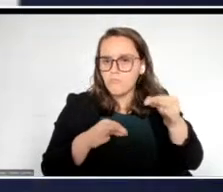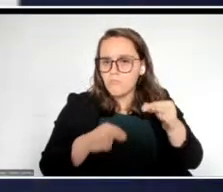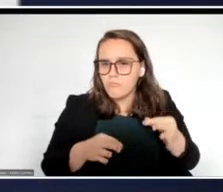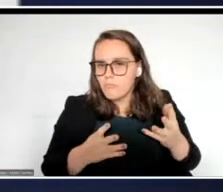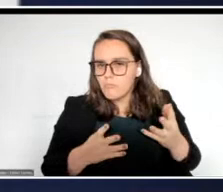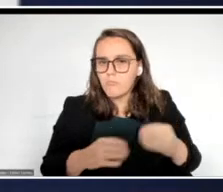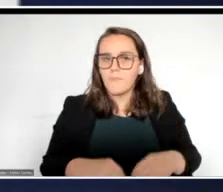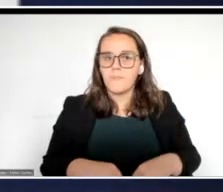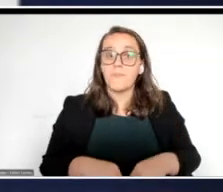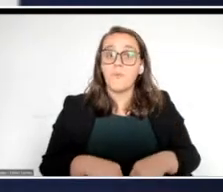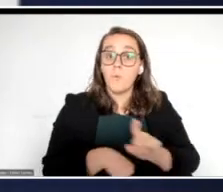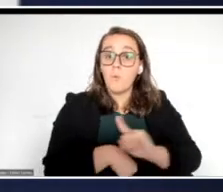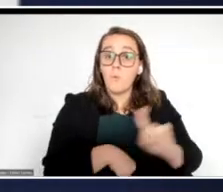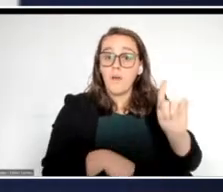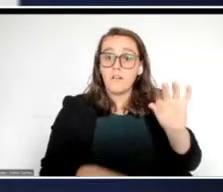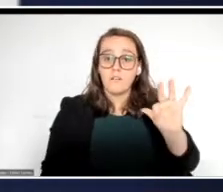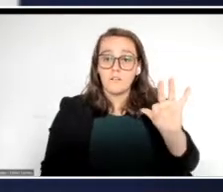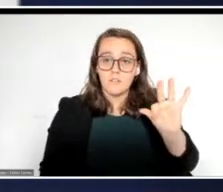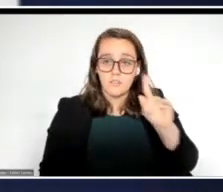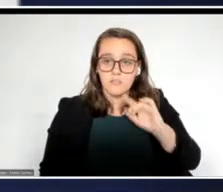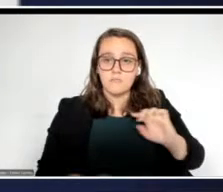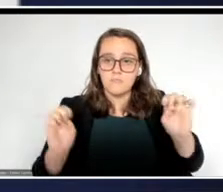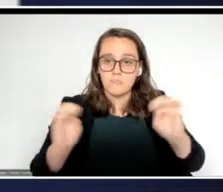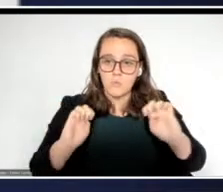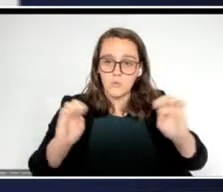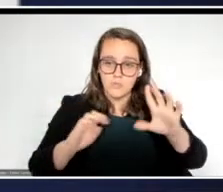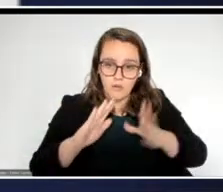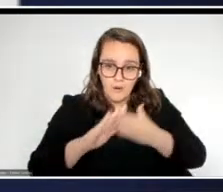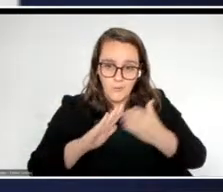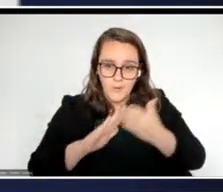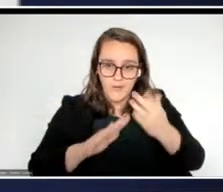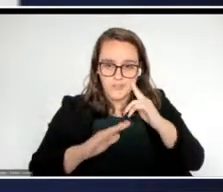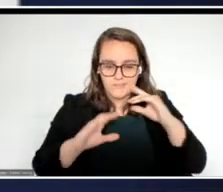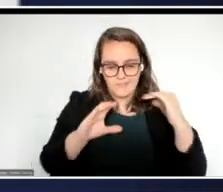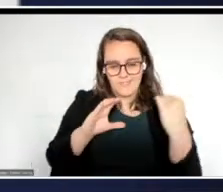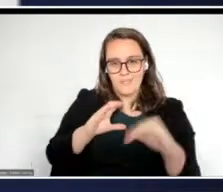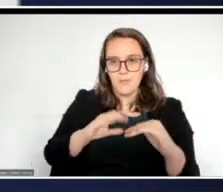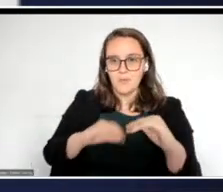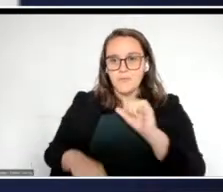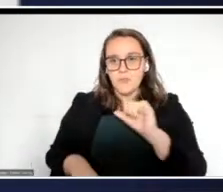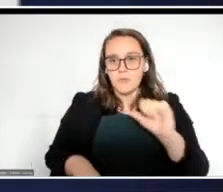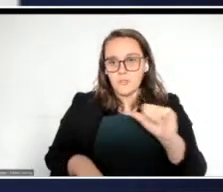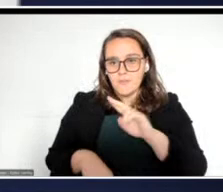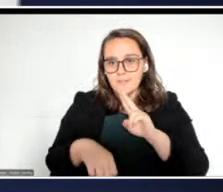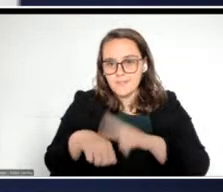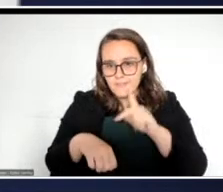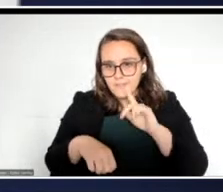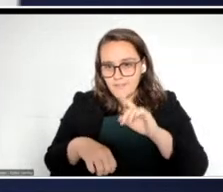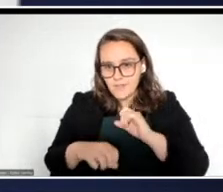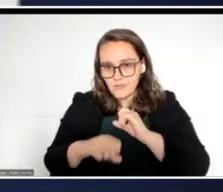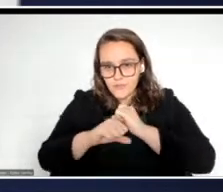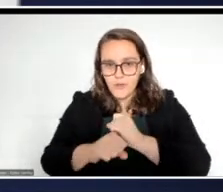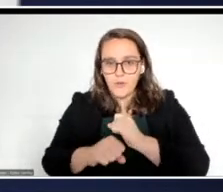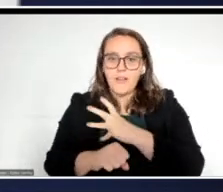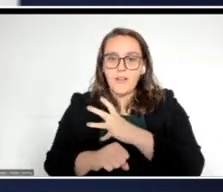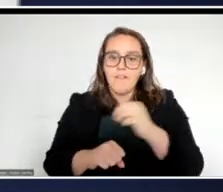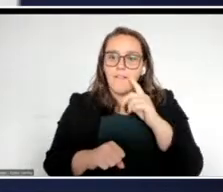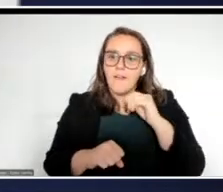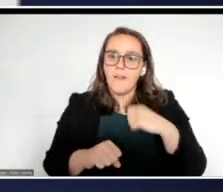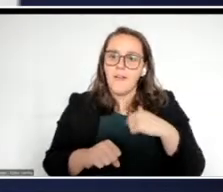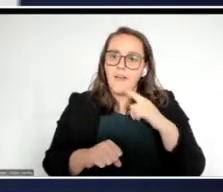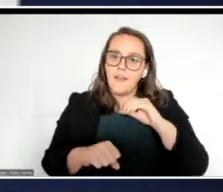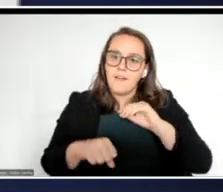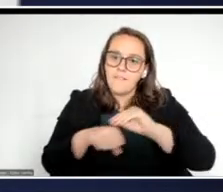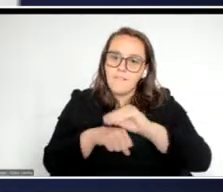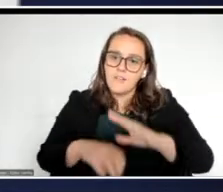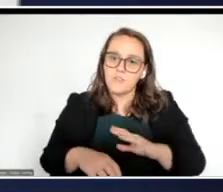President's Emergency Operations Center sent an email to Secret Service, National Security, and military advisors to the President and Vice President, informing